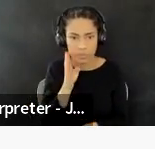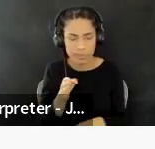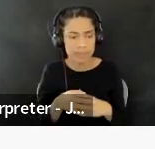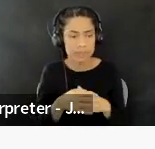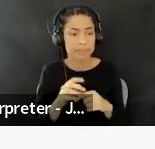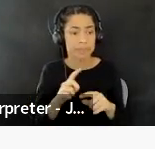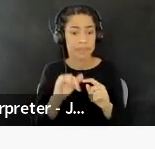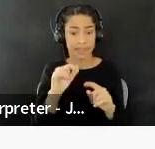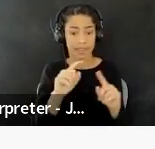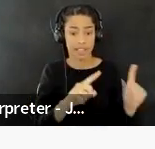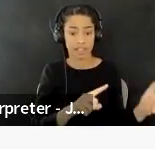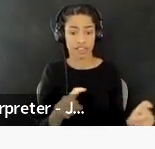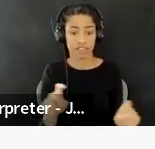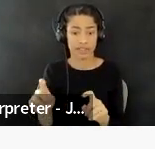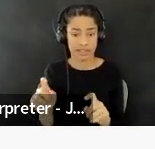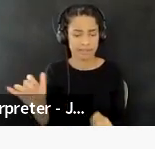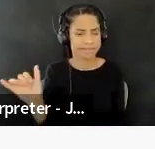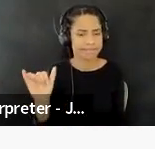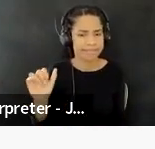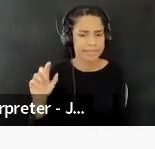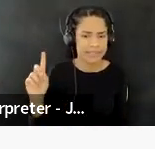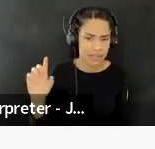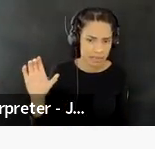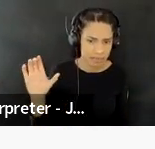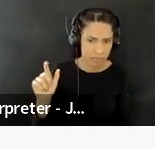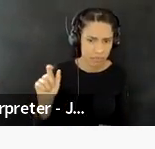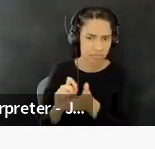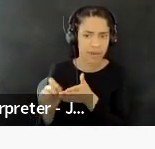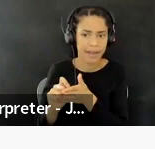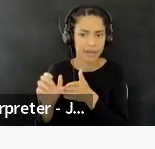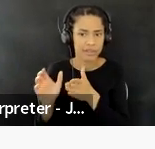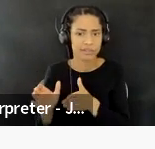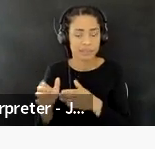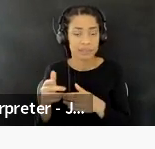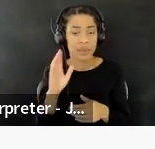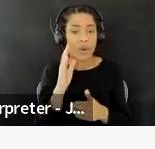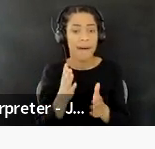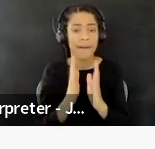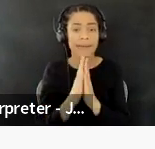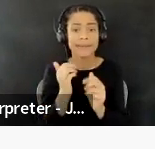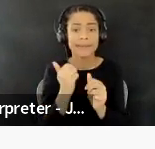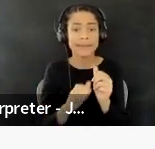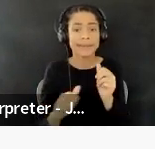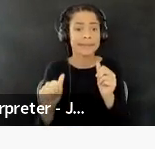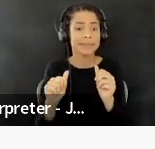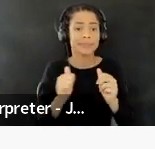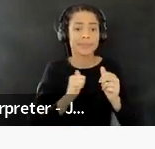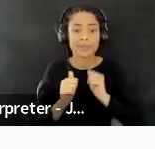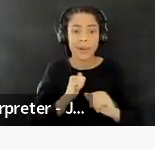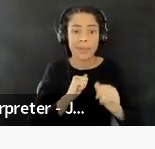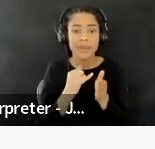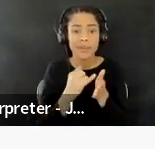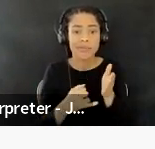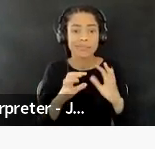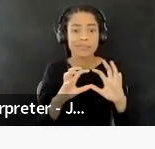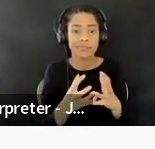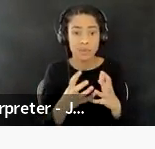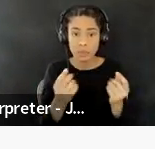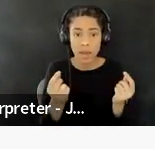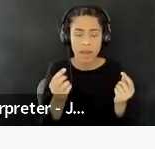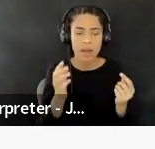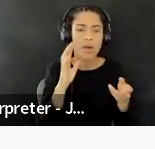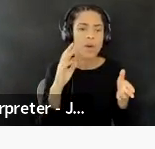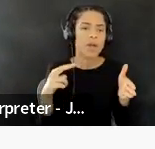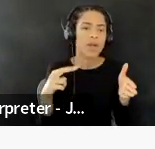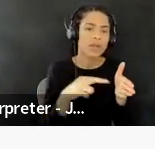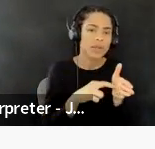like the decolonization writer, um, asks performing arts institutions to critically reflect